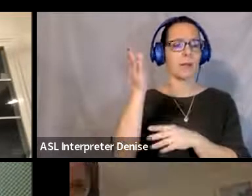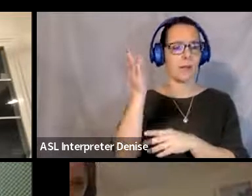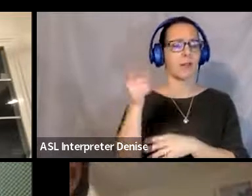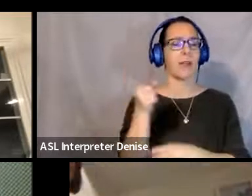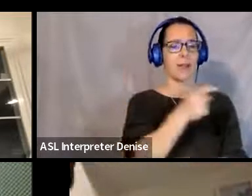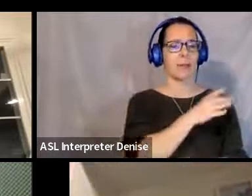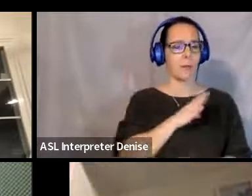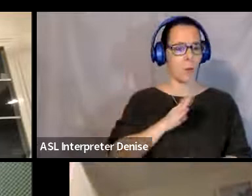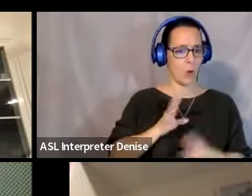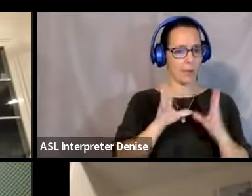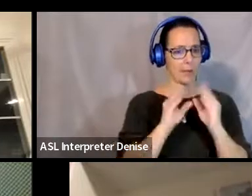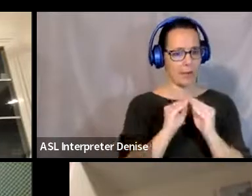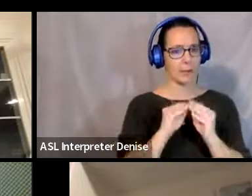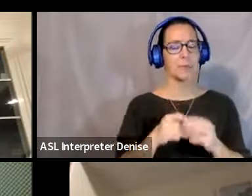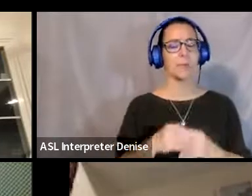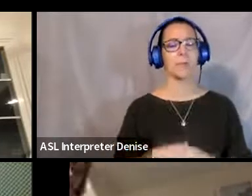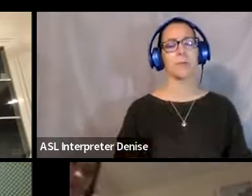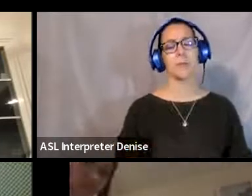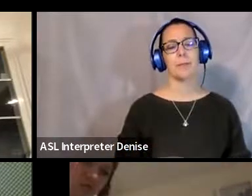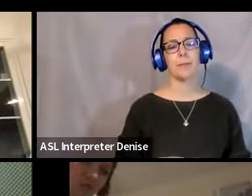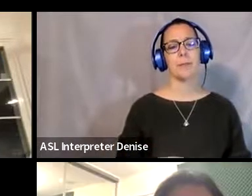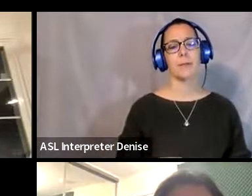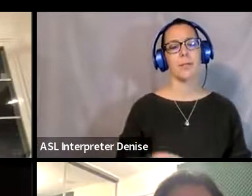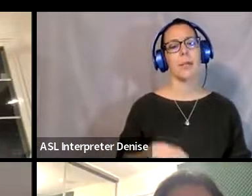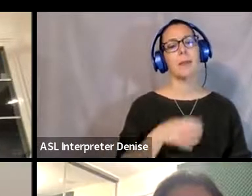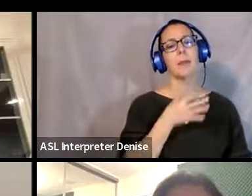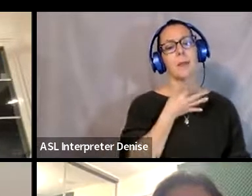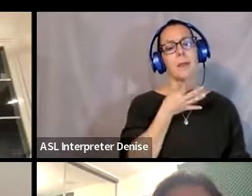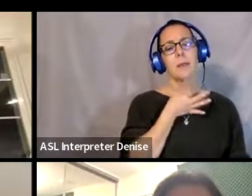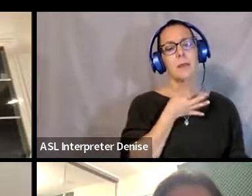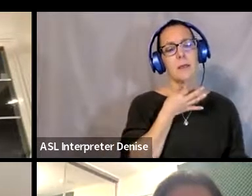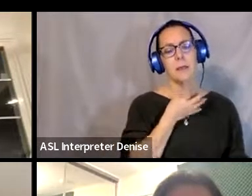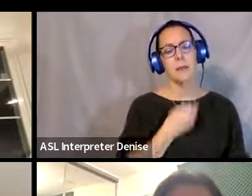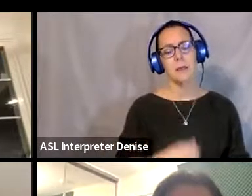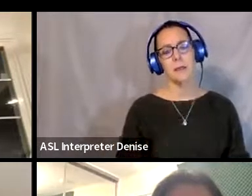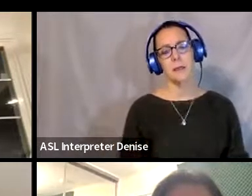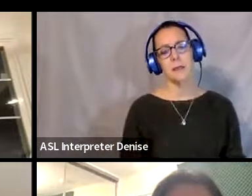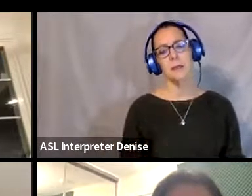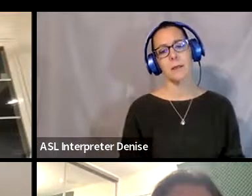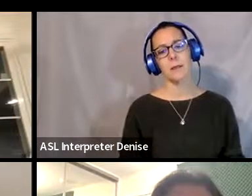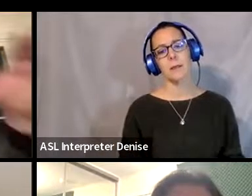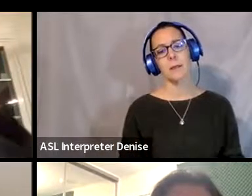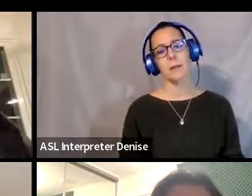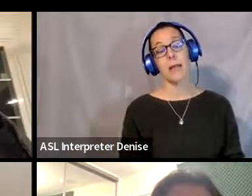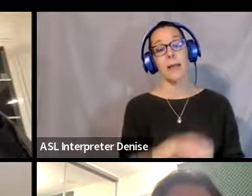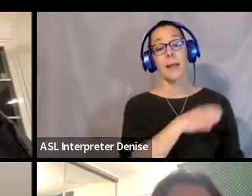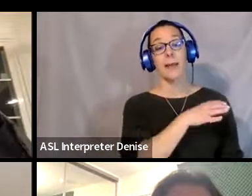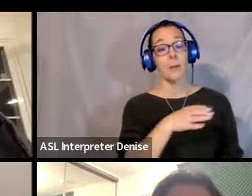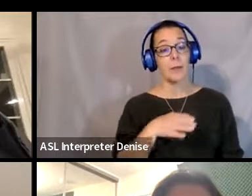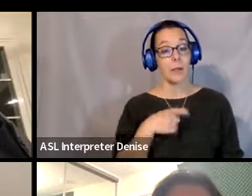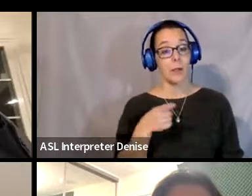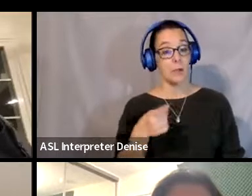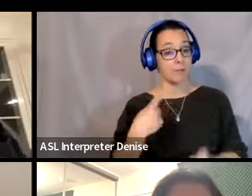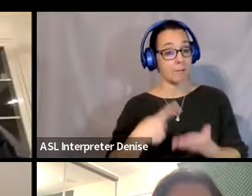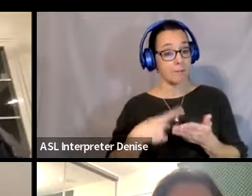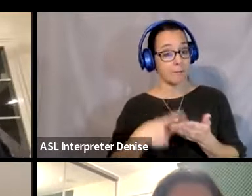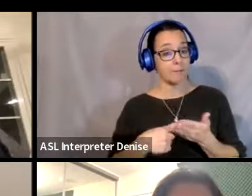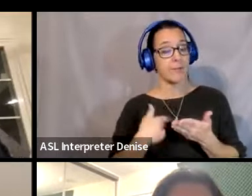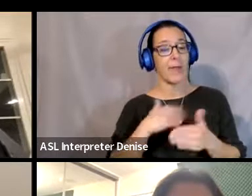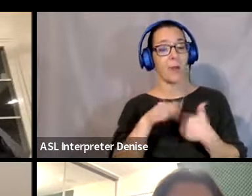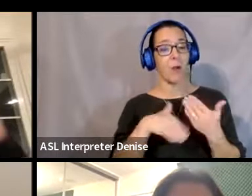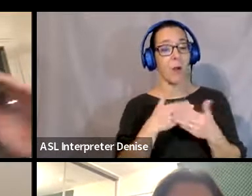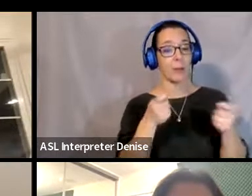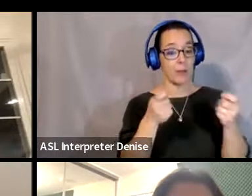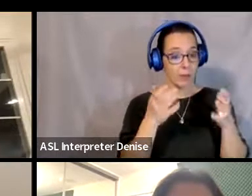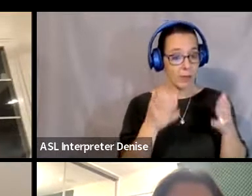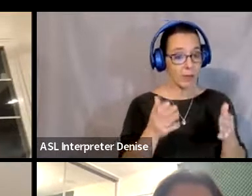meeting. And I wondered, the committee you listed had all administrators and teachers, and there wasn't a parent or